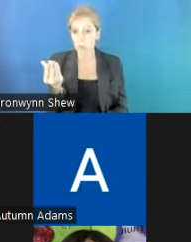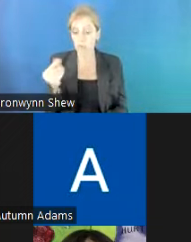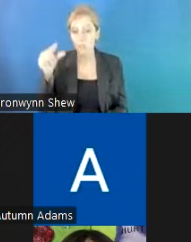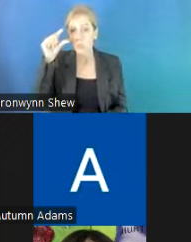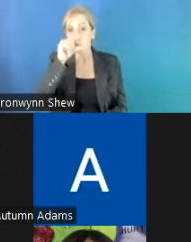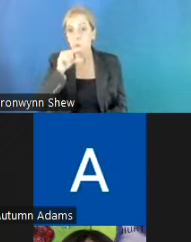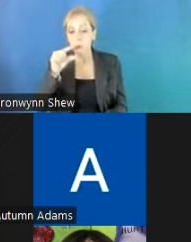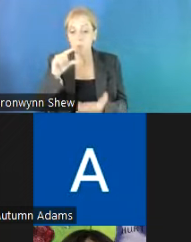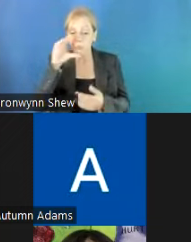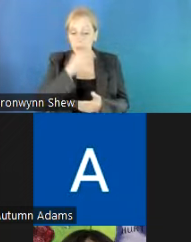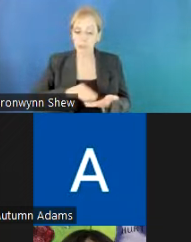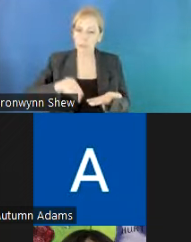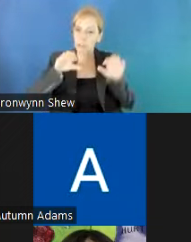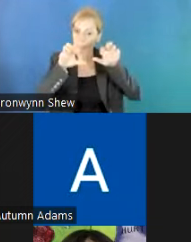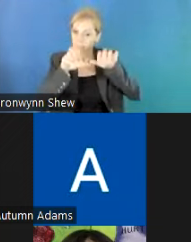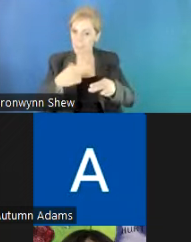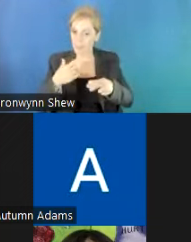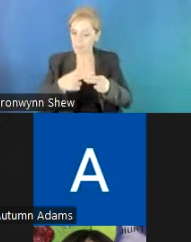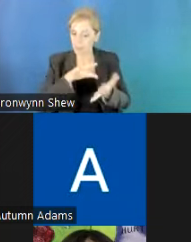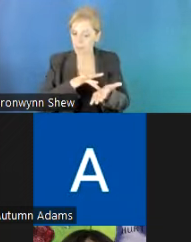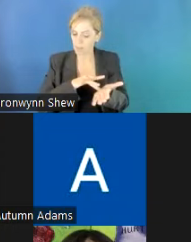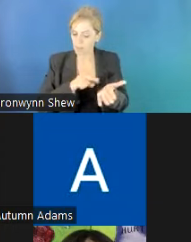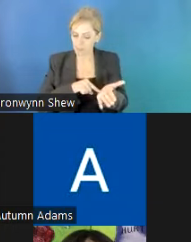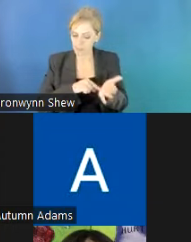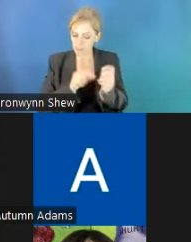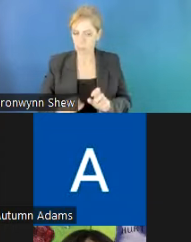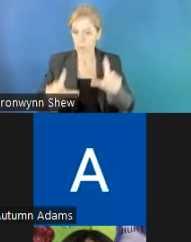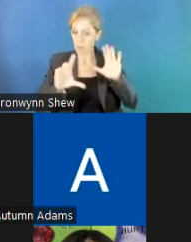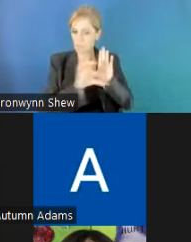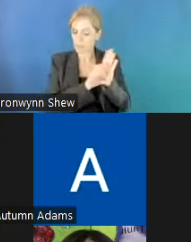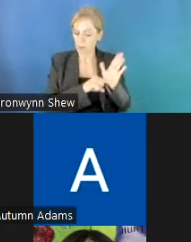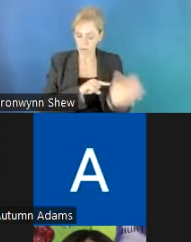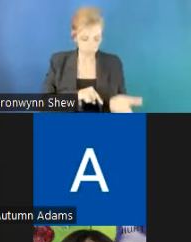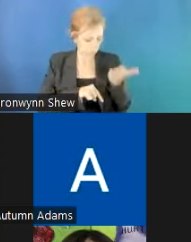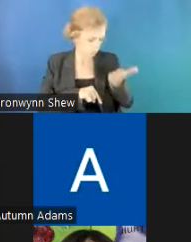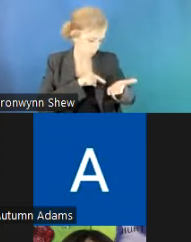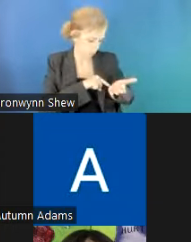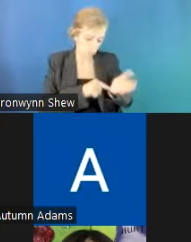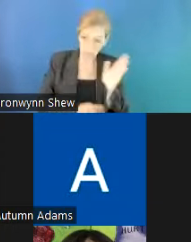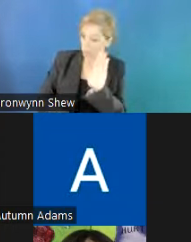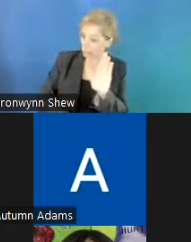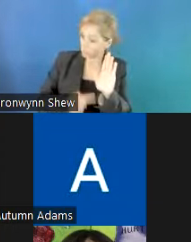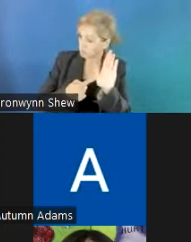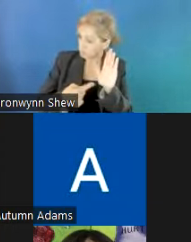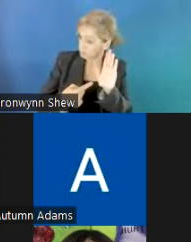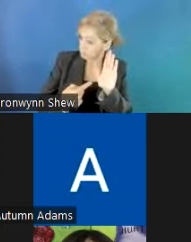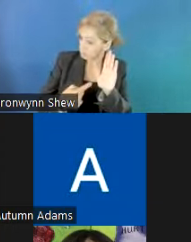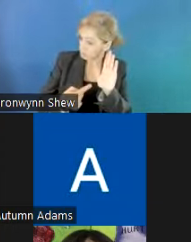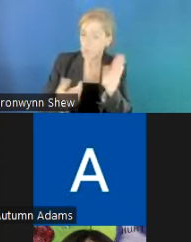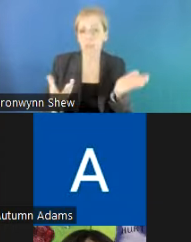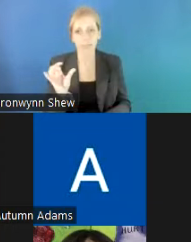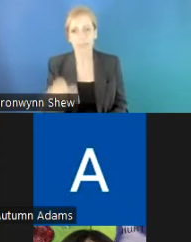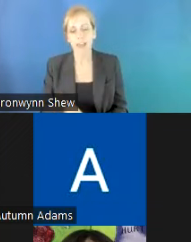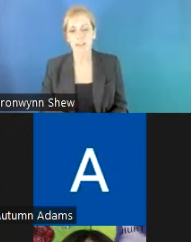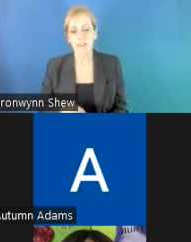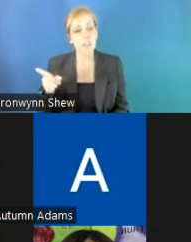medication name and it'll pull up a picture, and you could show them, you know, do you use this? And, you know, they may not know the full